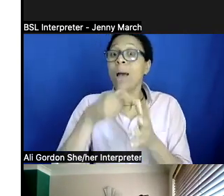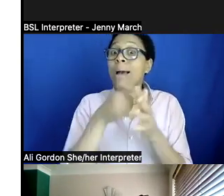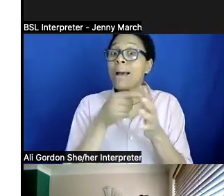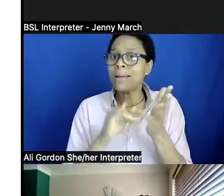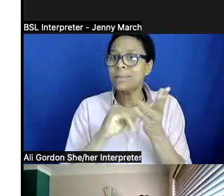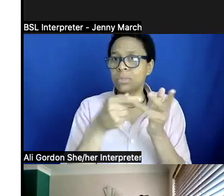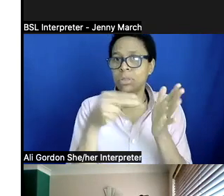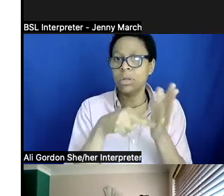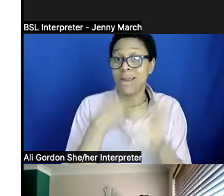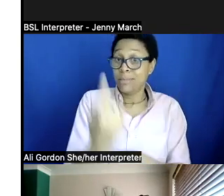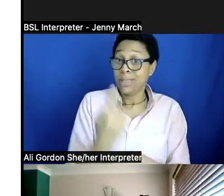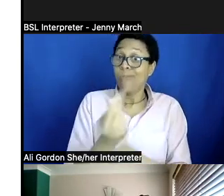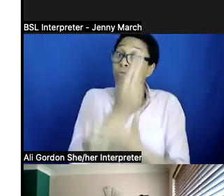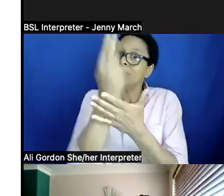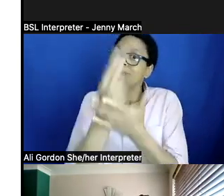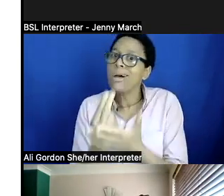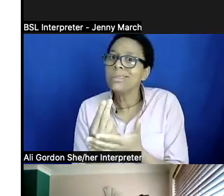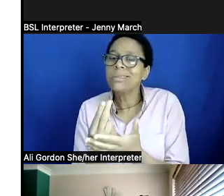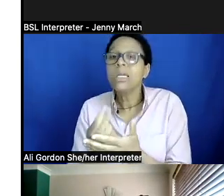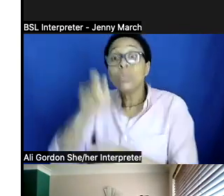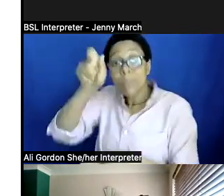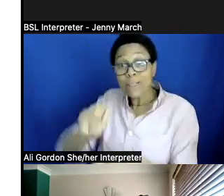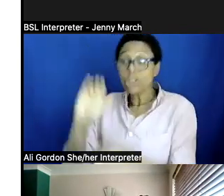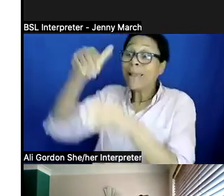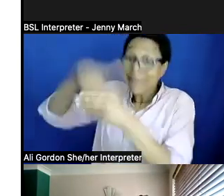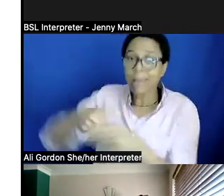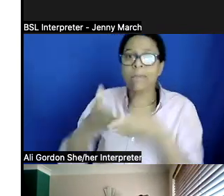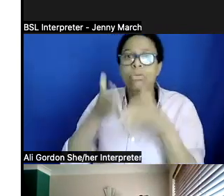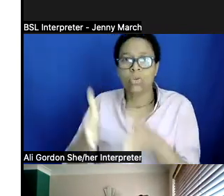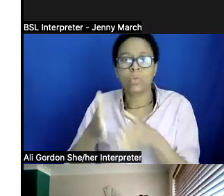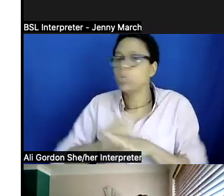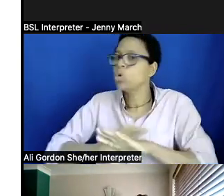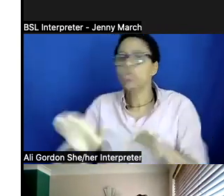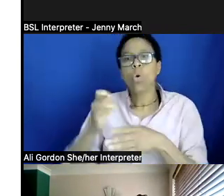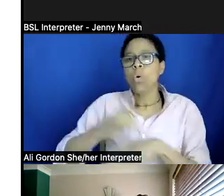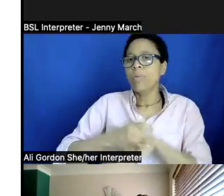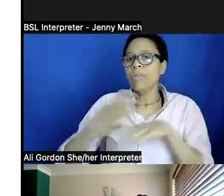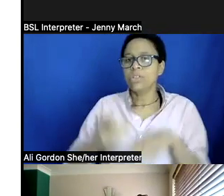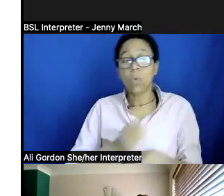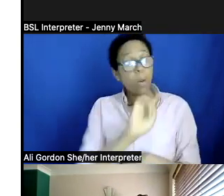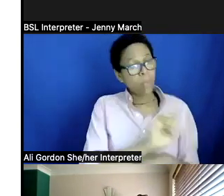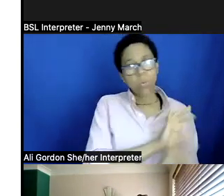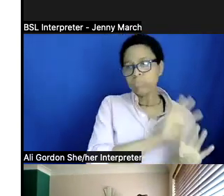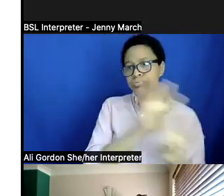in the hospital, so he wasn't a medical professional, and people would come to his sessions and kind of make work.